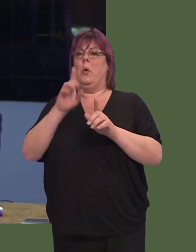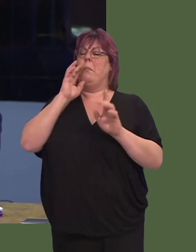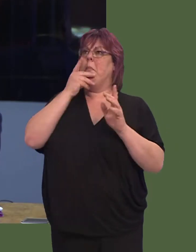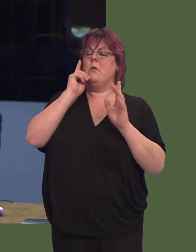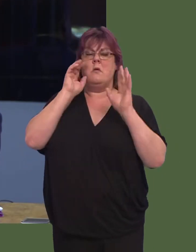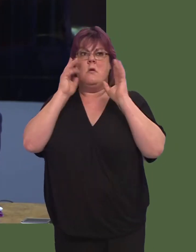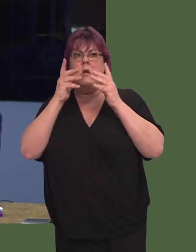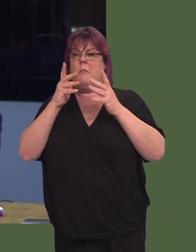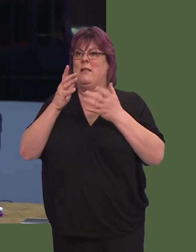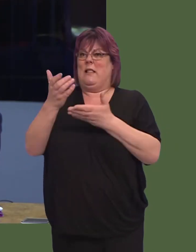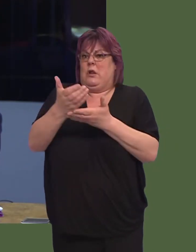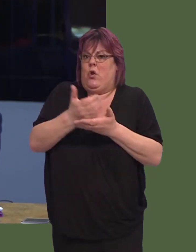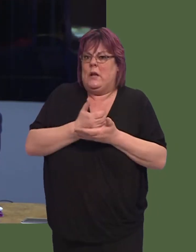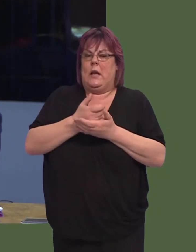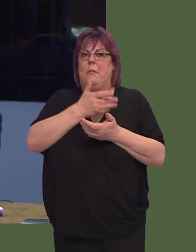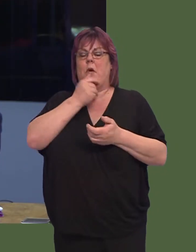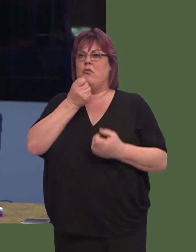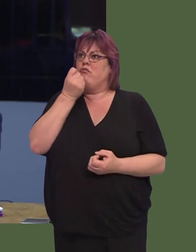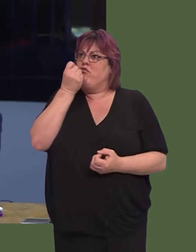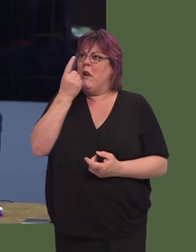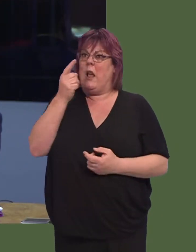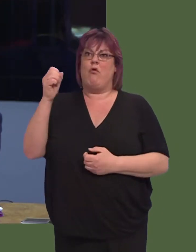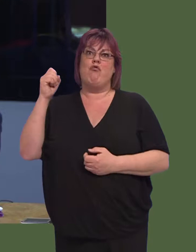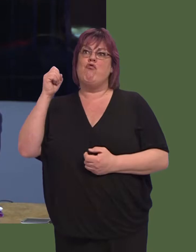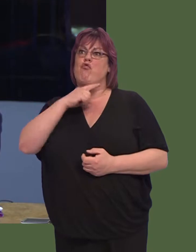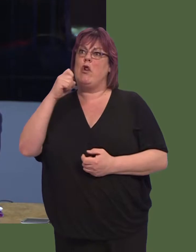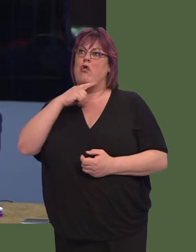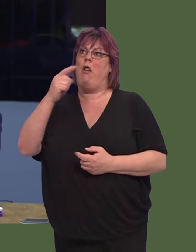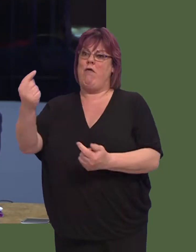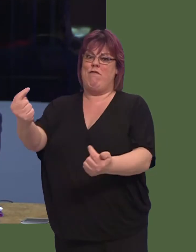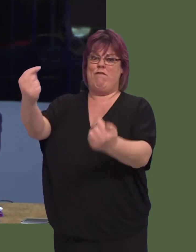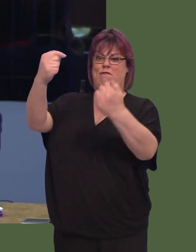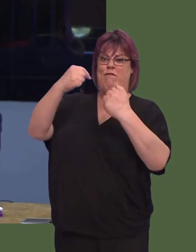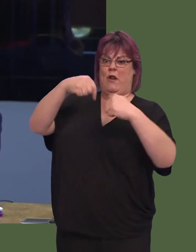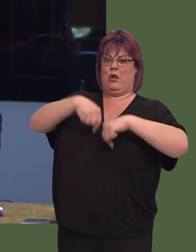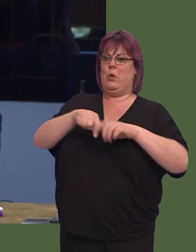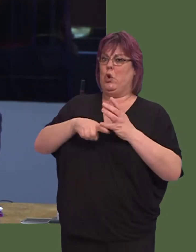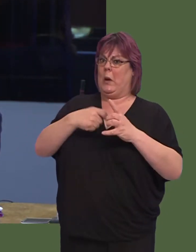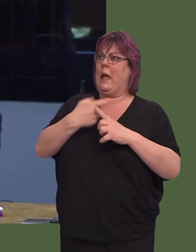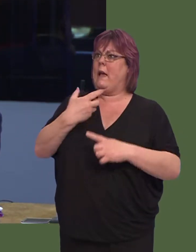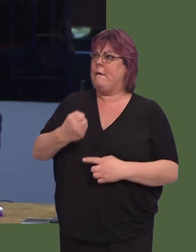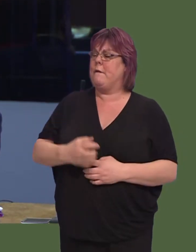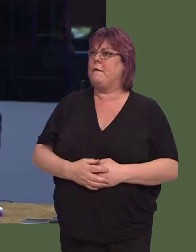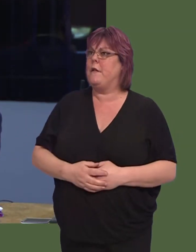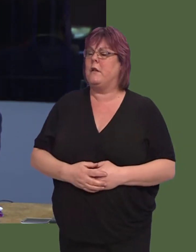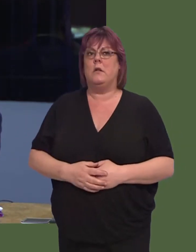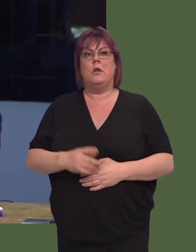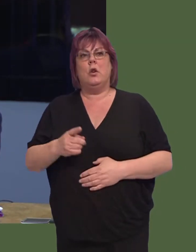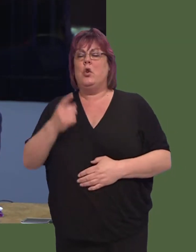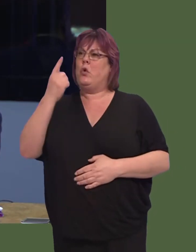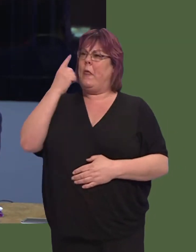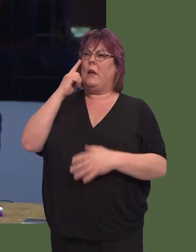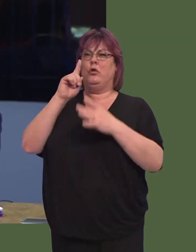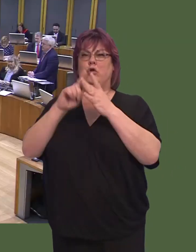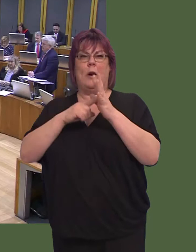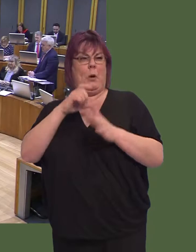risk if we were led by anyone who didn't understand the gravity of the threat which Russia poses to this nation. Does the First Minister think that Jeremy Corbyn